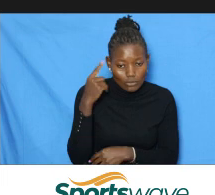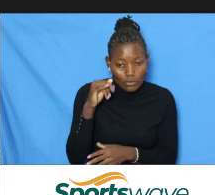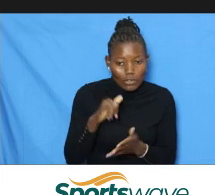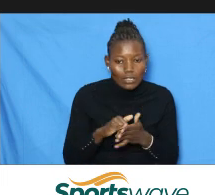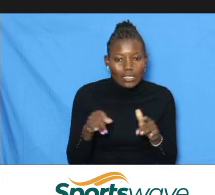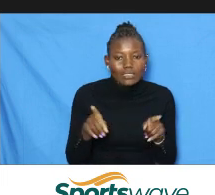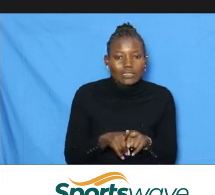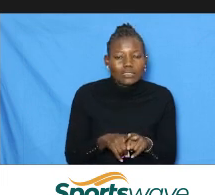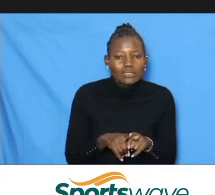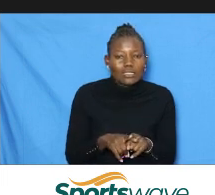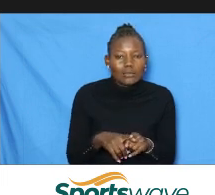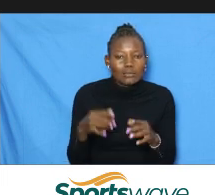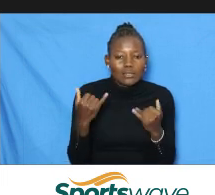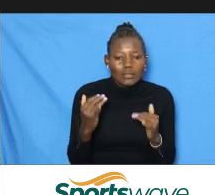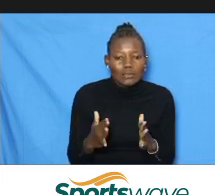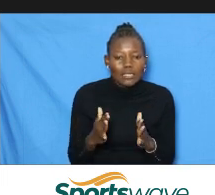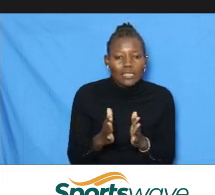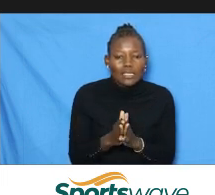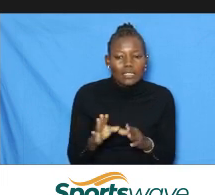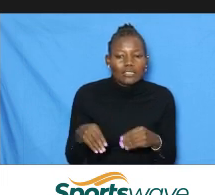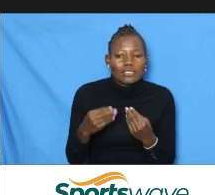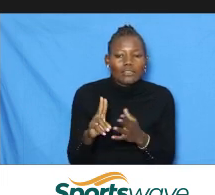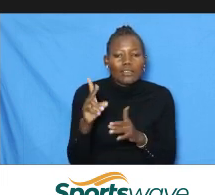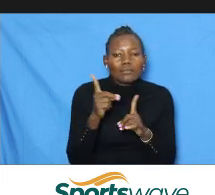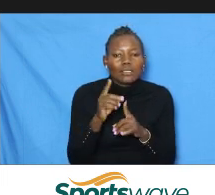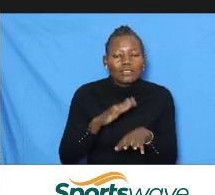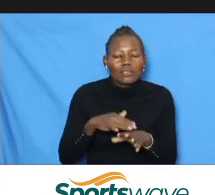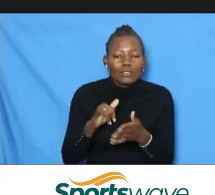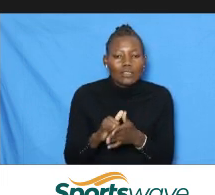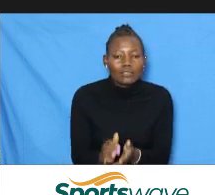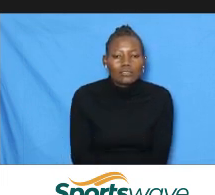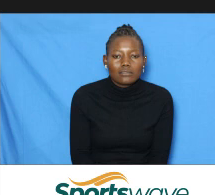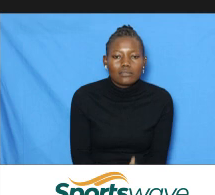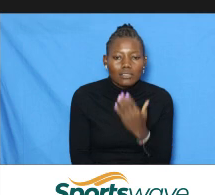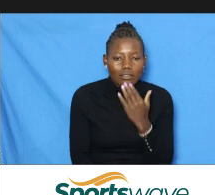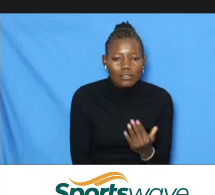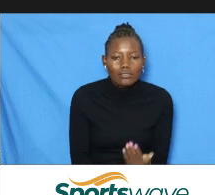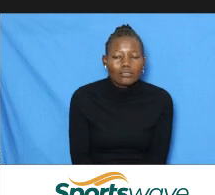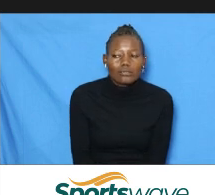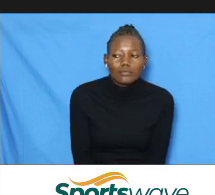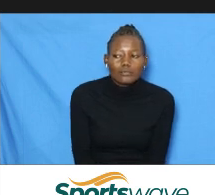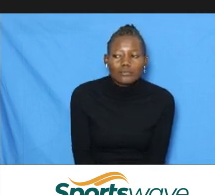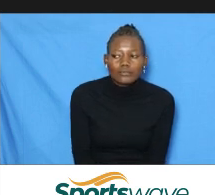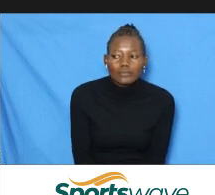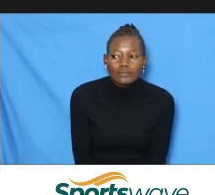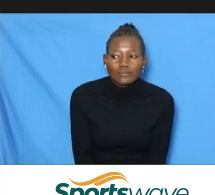and the athletes, and we shall give an update on that. Thanks.